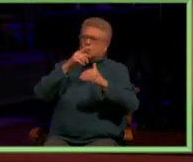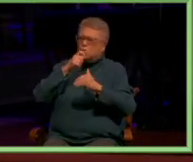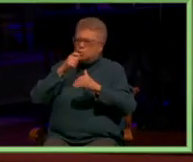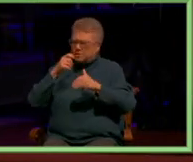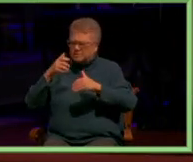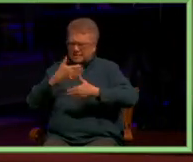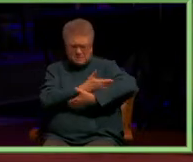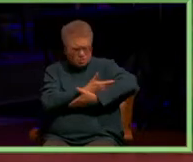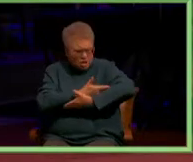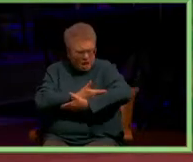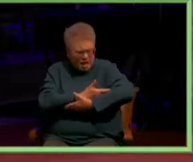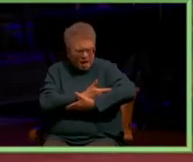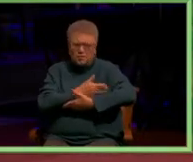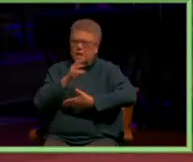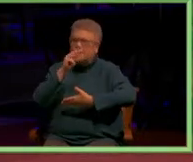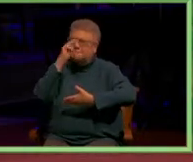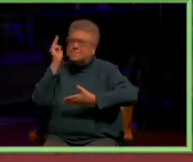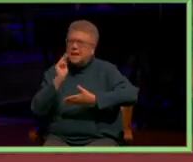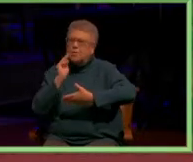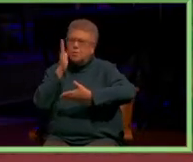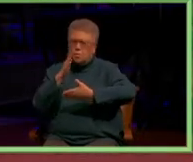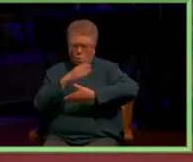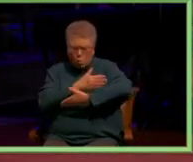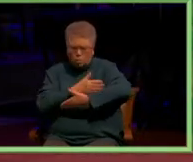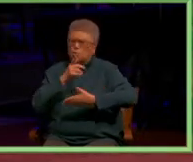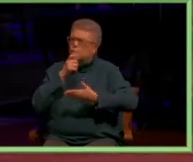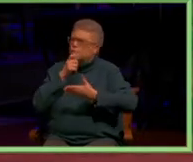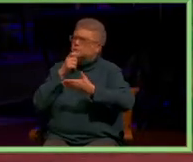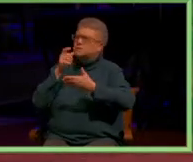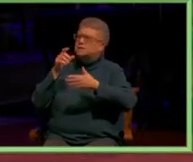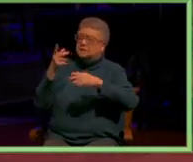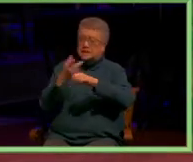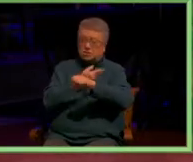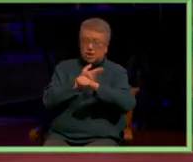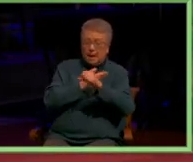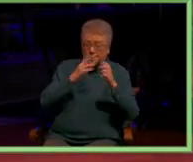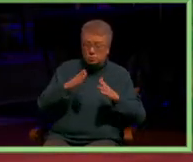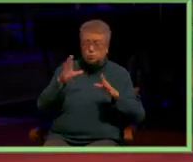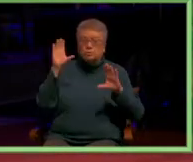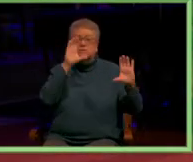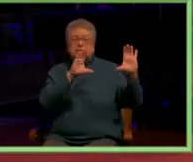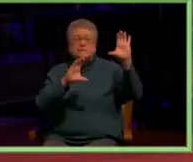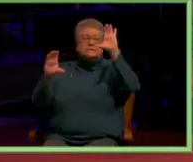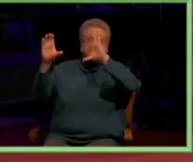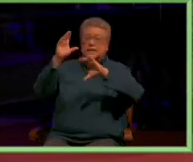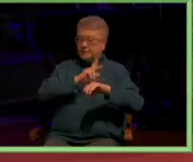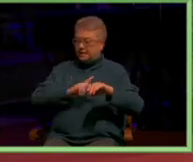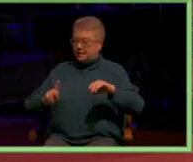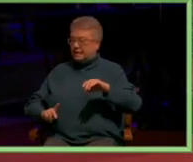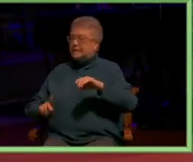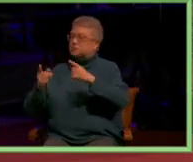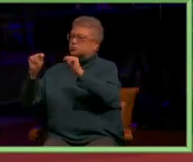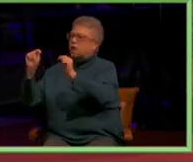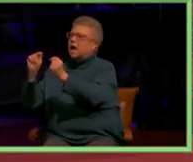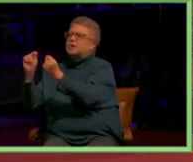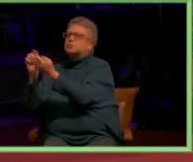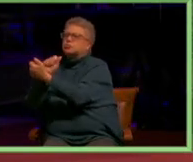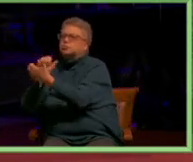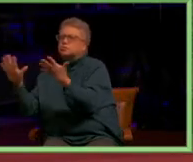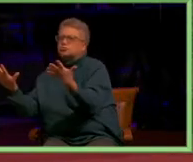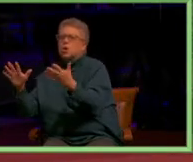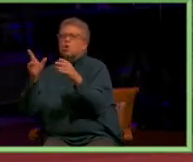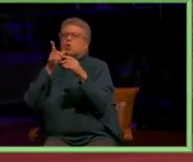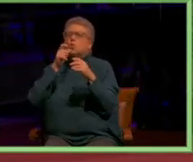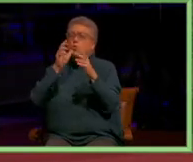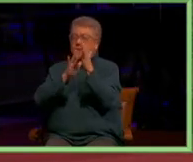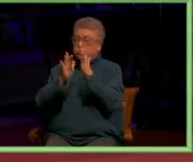Mary will hold and swaddle? Who is this one that the shepherds will seek and the kings will try to destroy? Who is this Jesus?